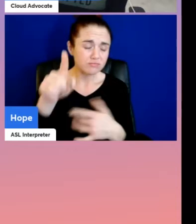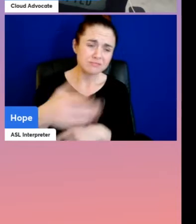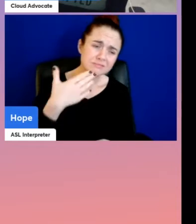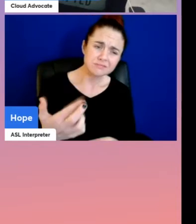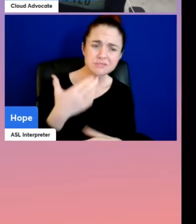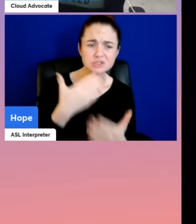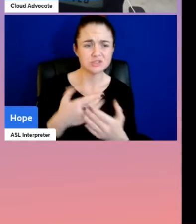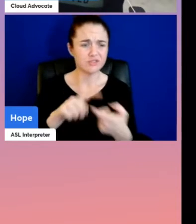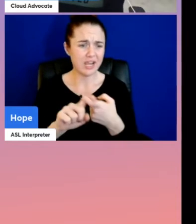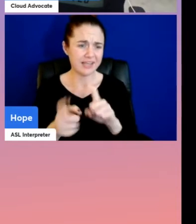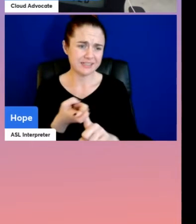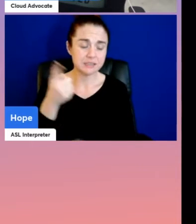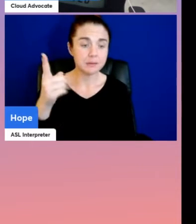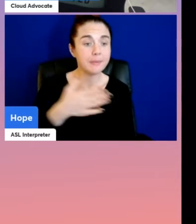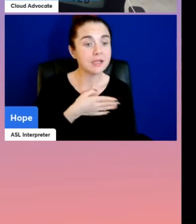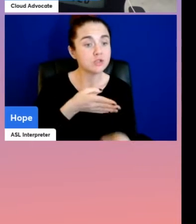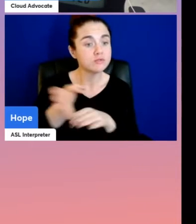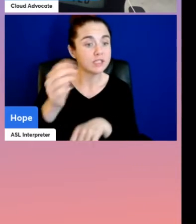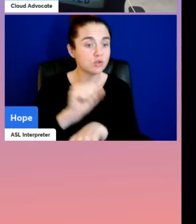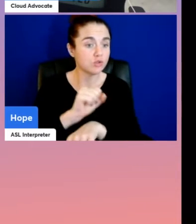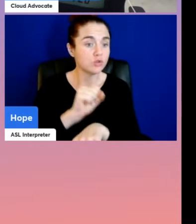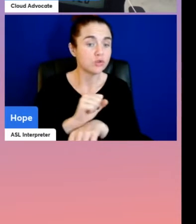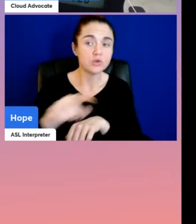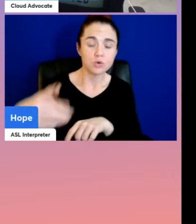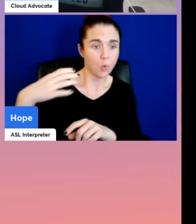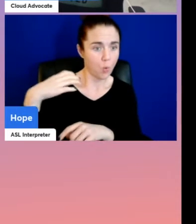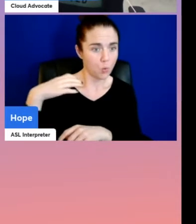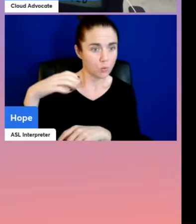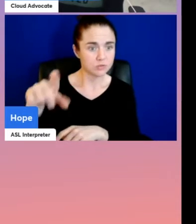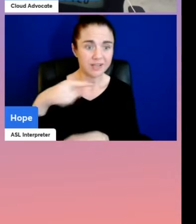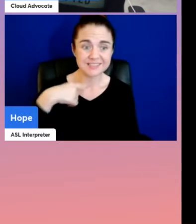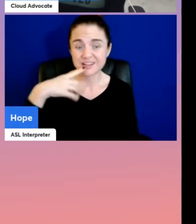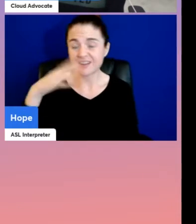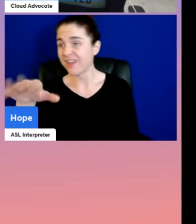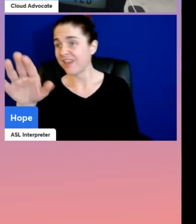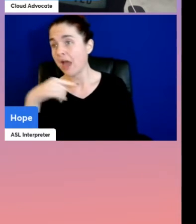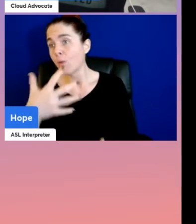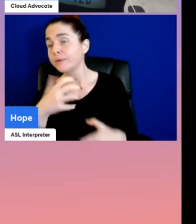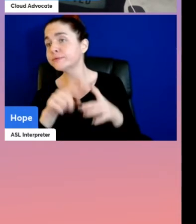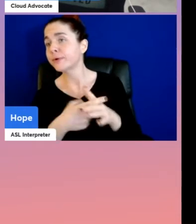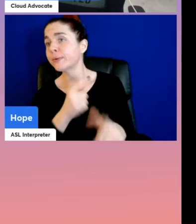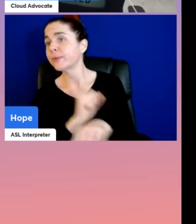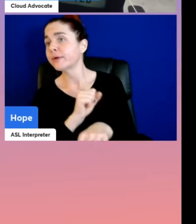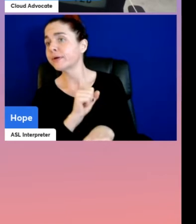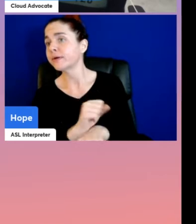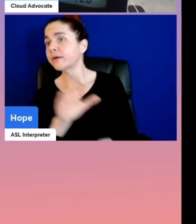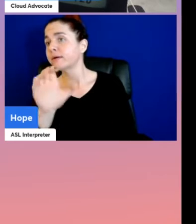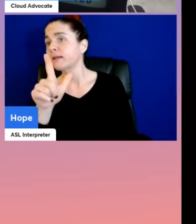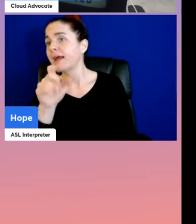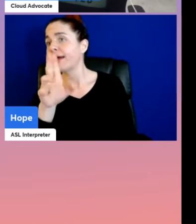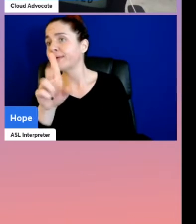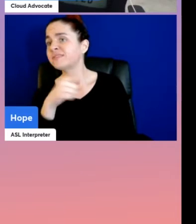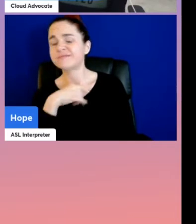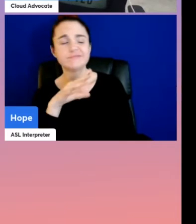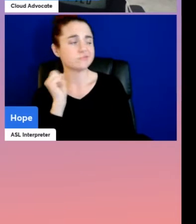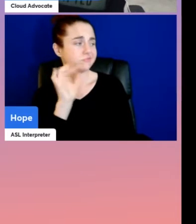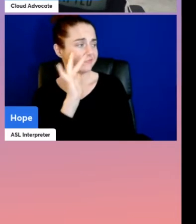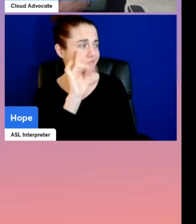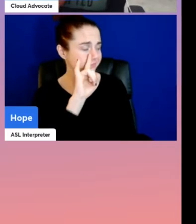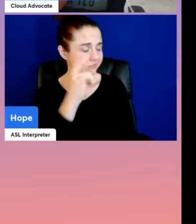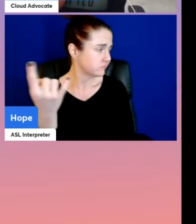mine who is my career coach. And I was just like, yo, I want to start working in cloud. I'm getting bored with network